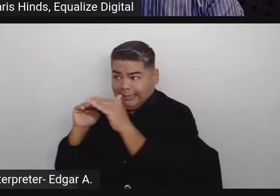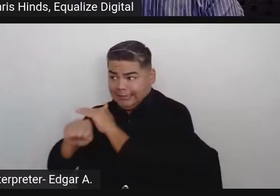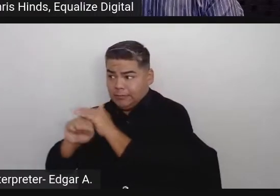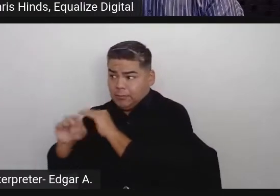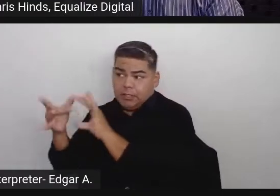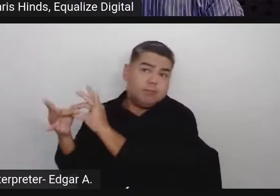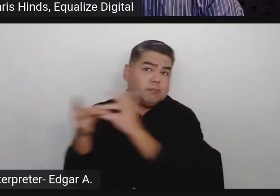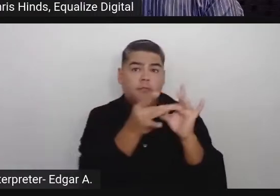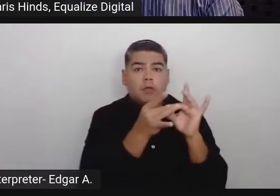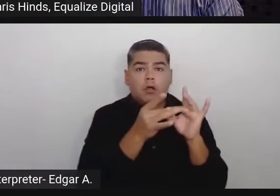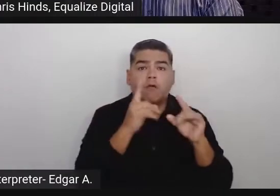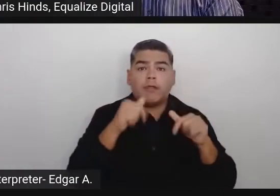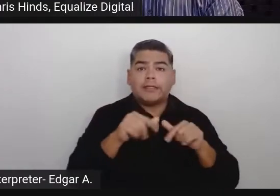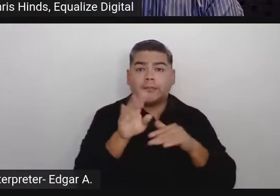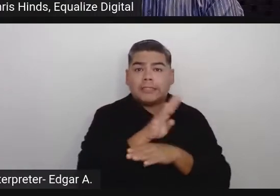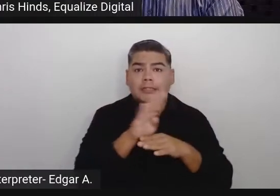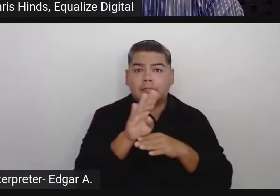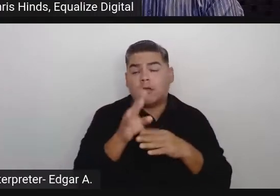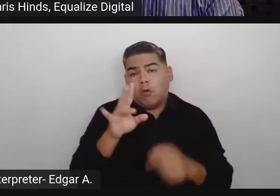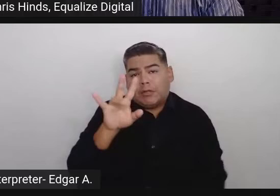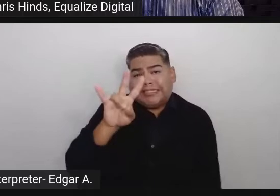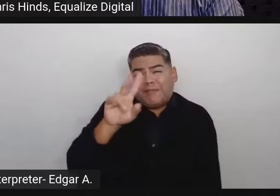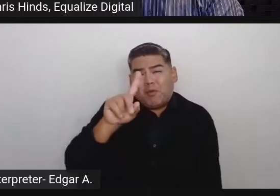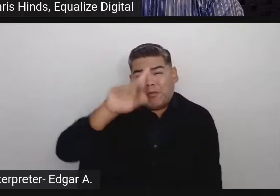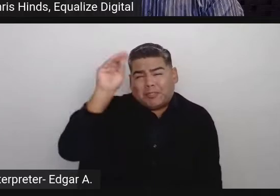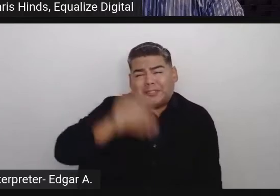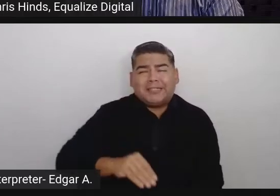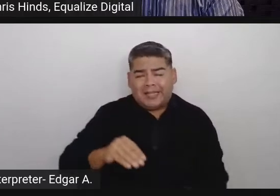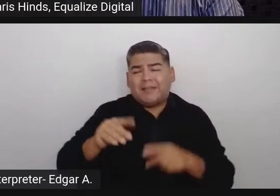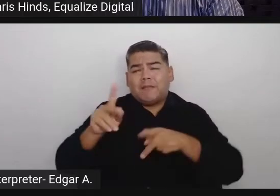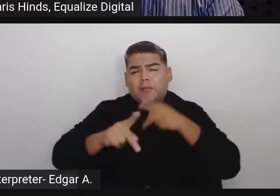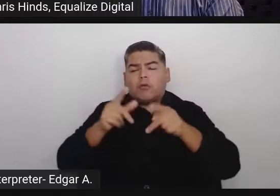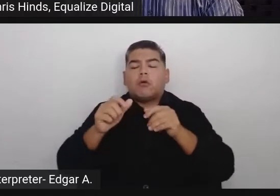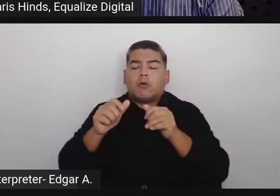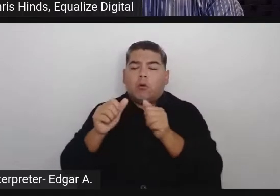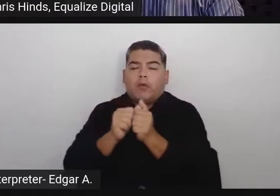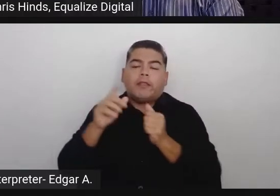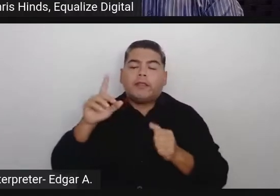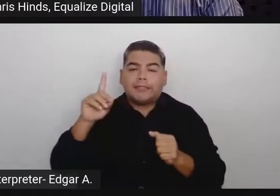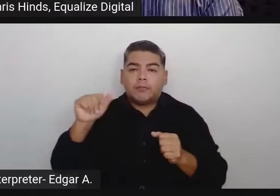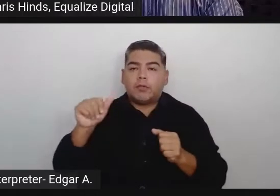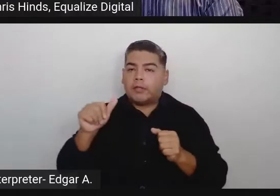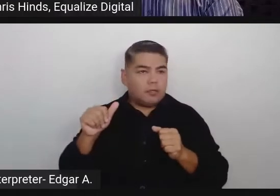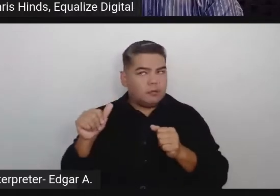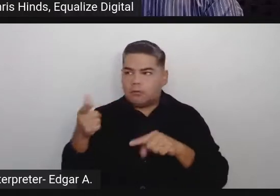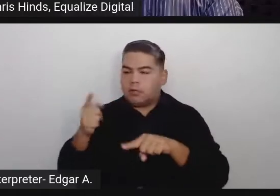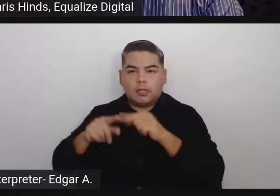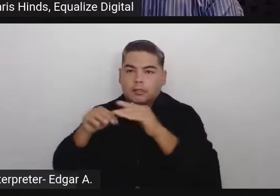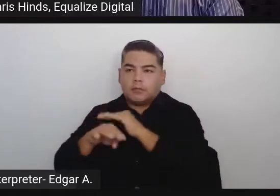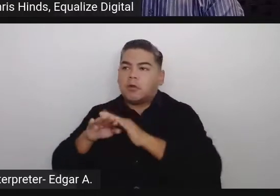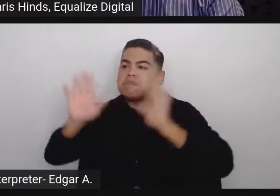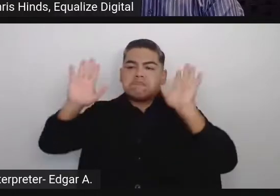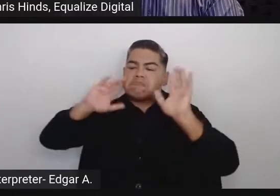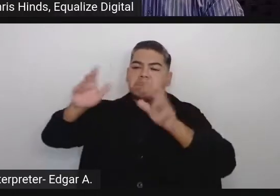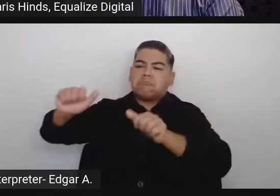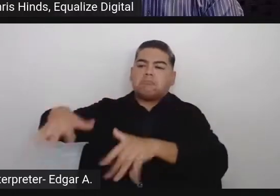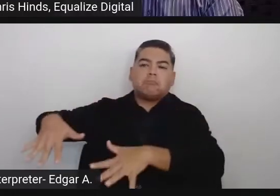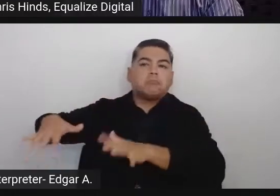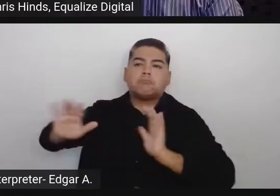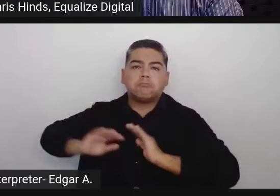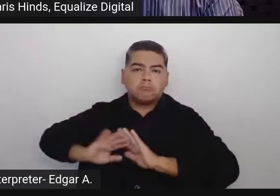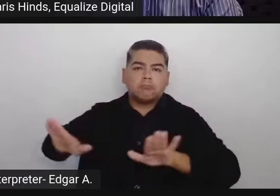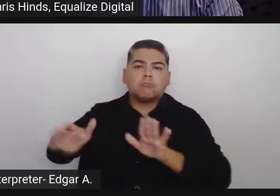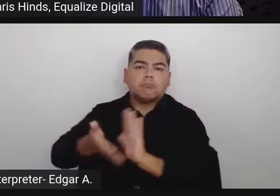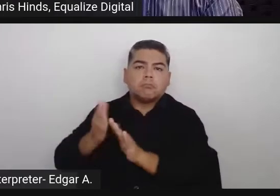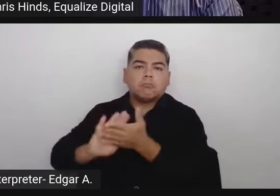And 71% of people with a disability that go to a website that is not accessible will leave that website. And